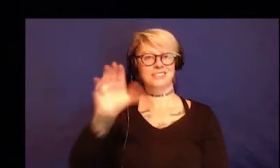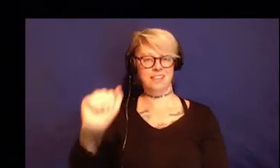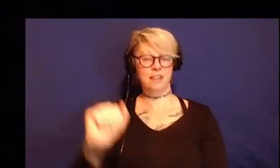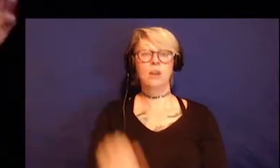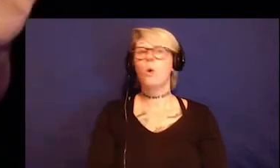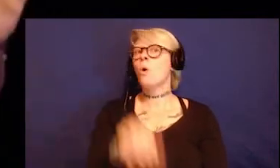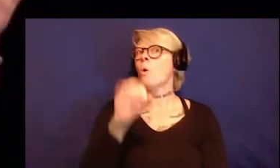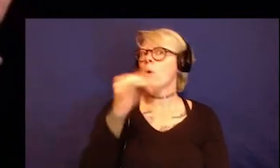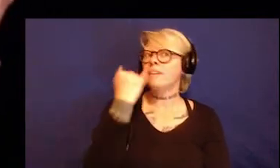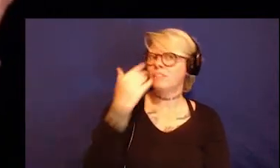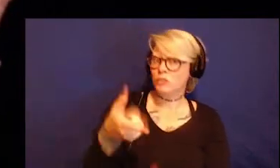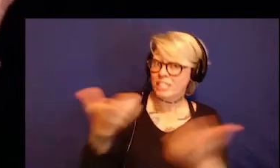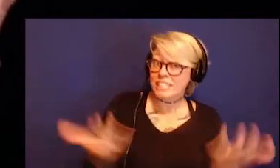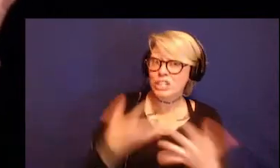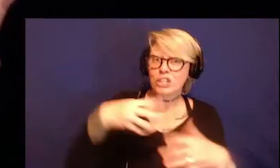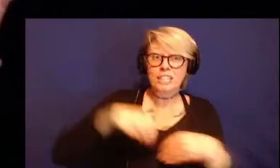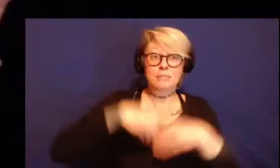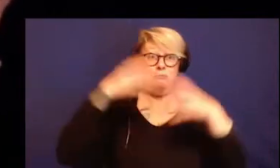playwrights yourself.